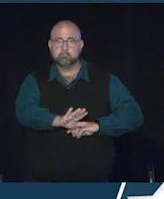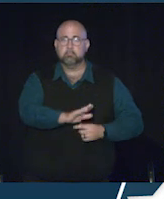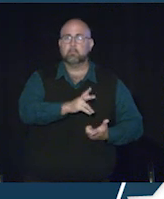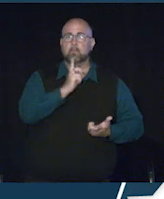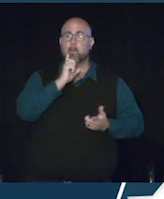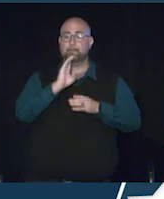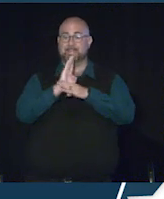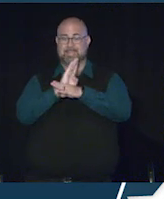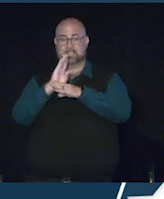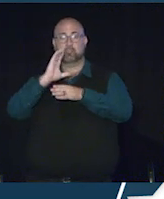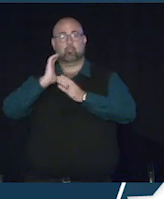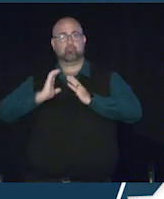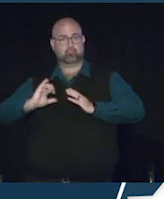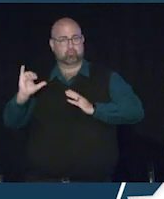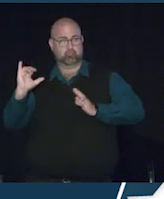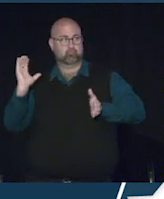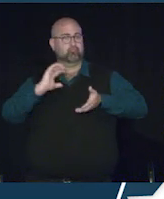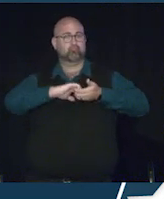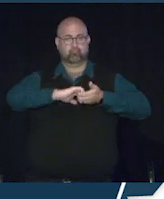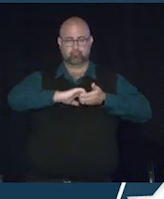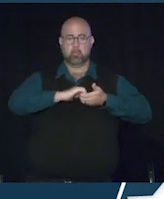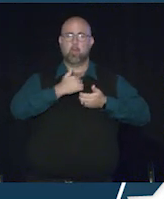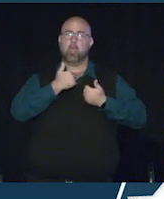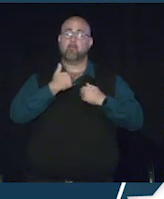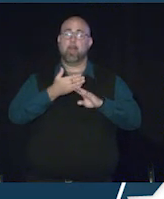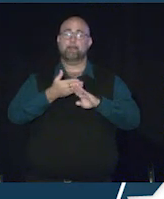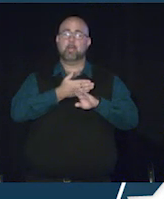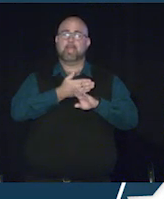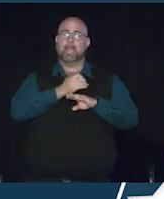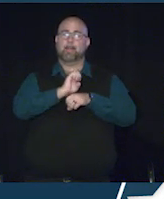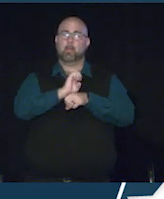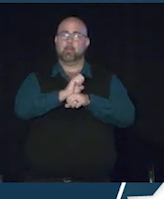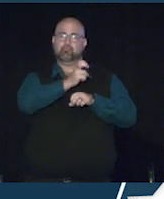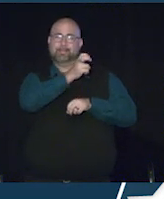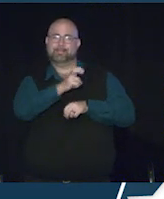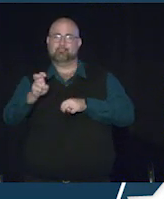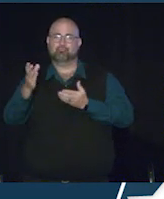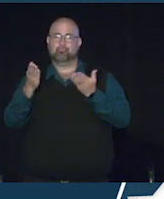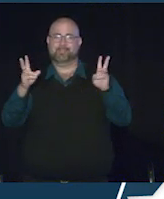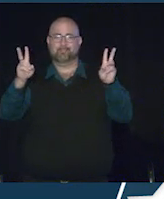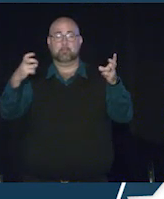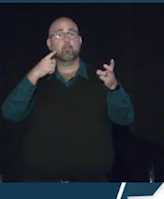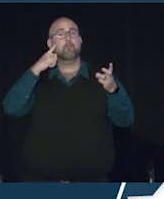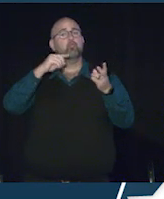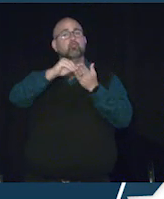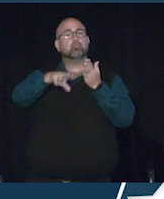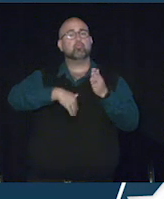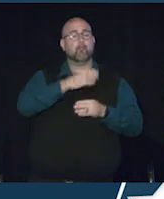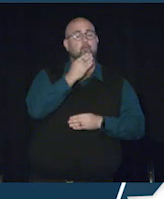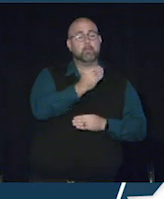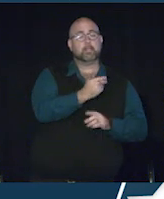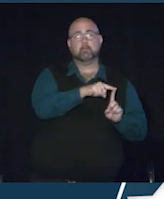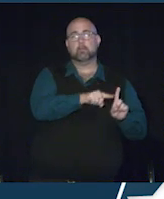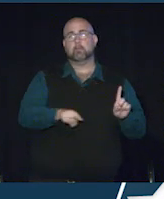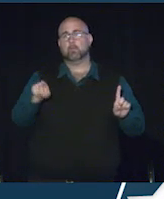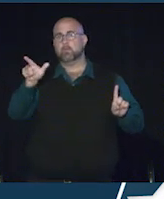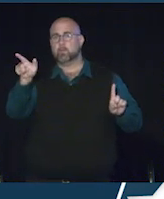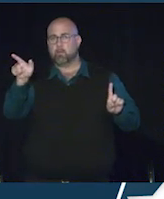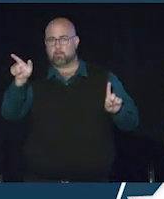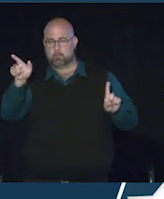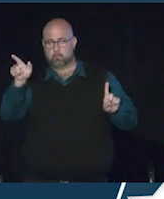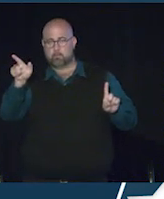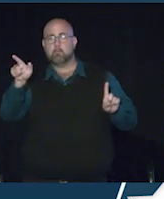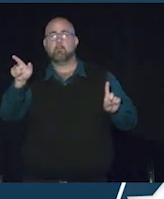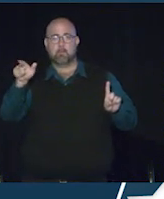business customers. We have pre-employment transition services, that's for students 14 to 21.